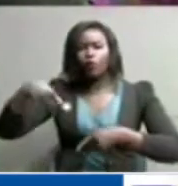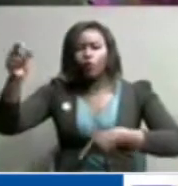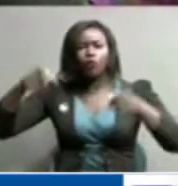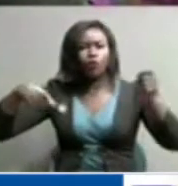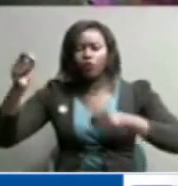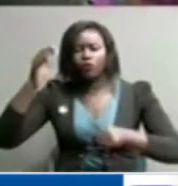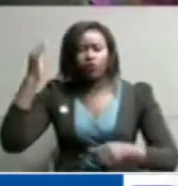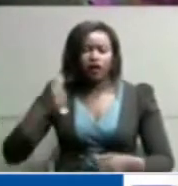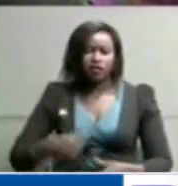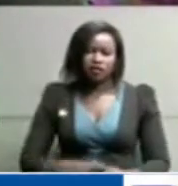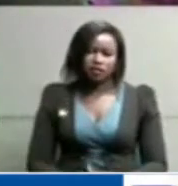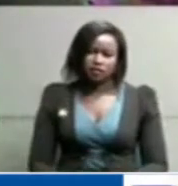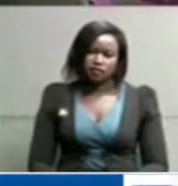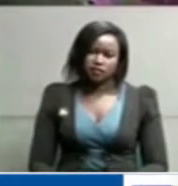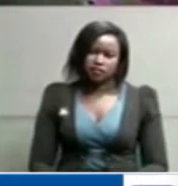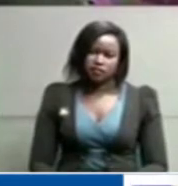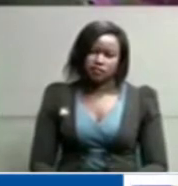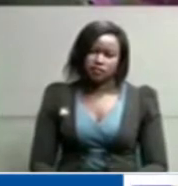time,